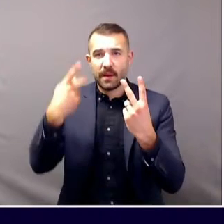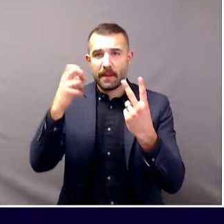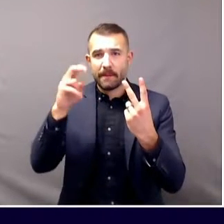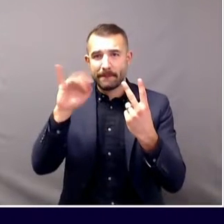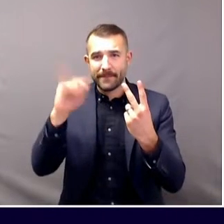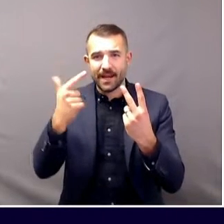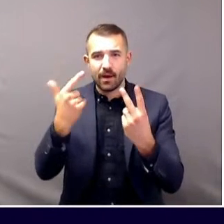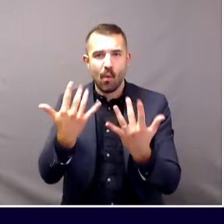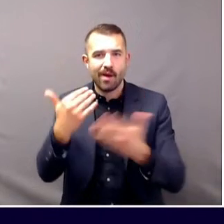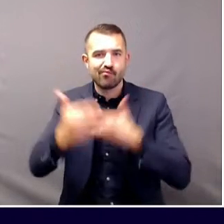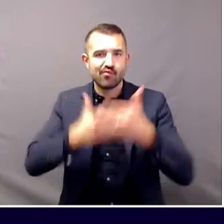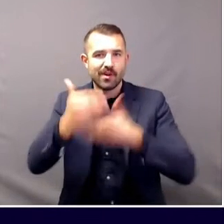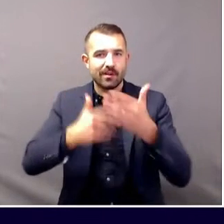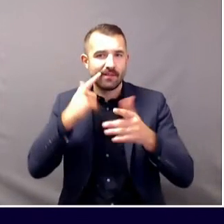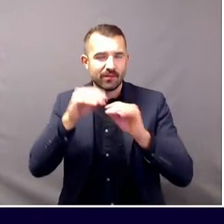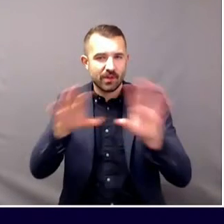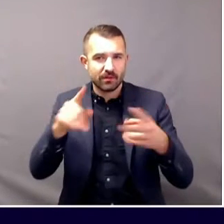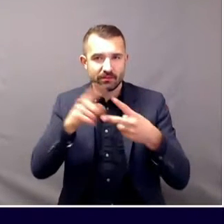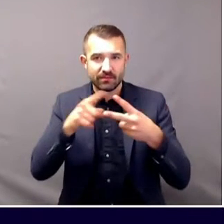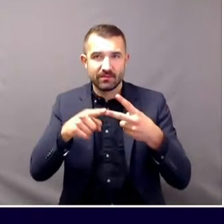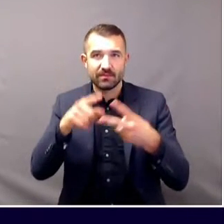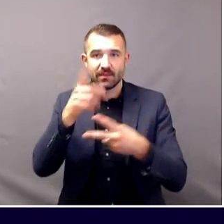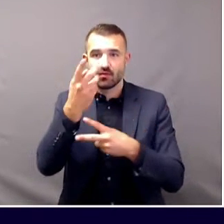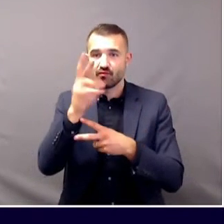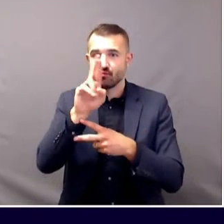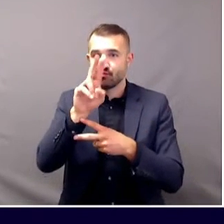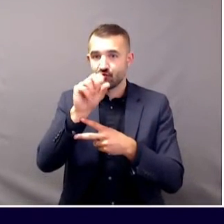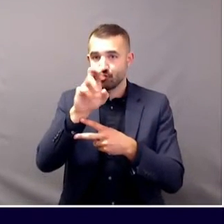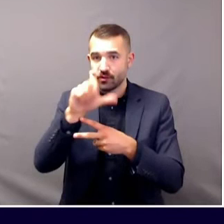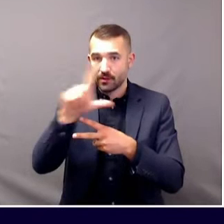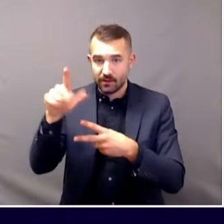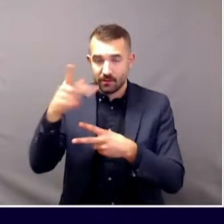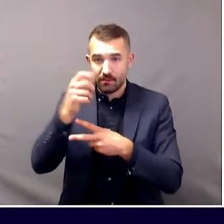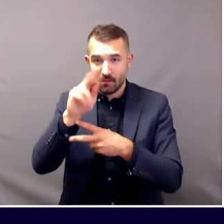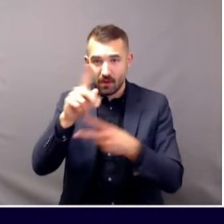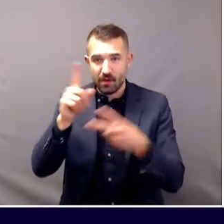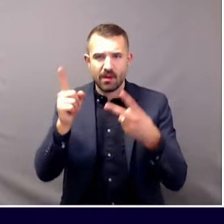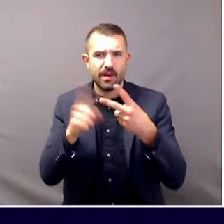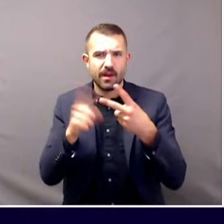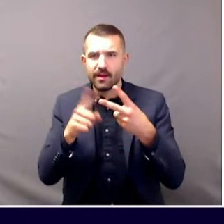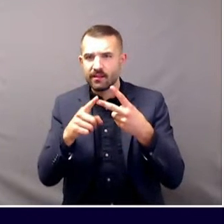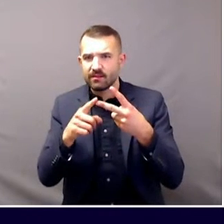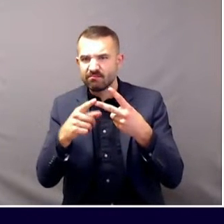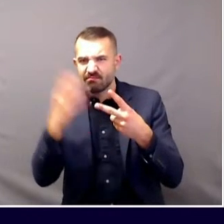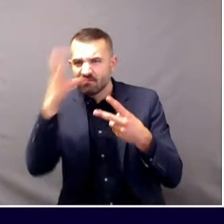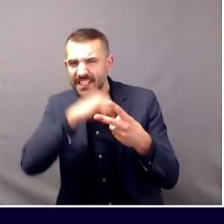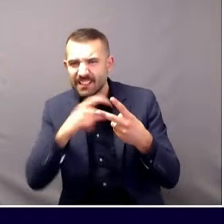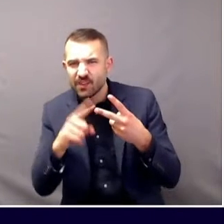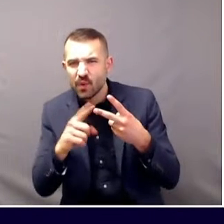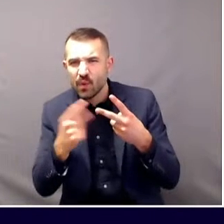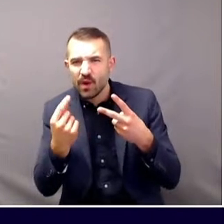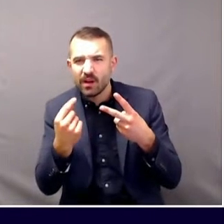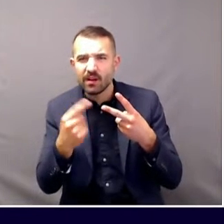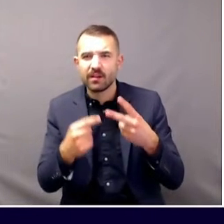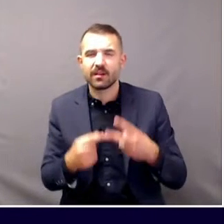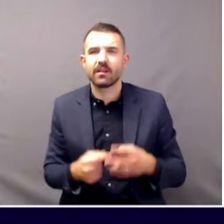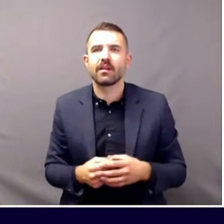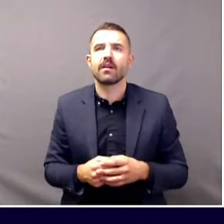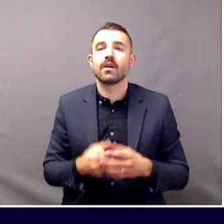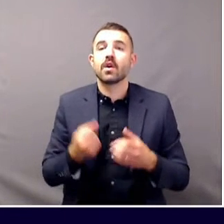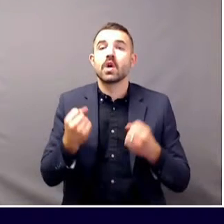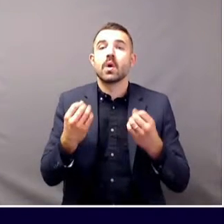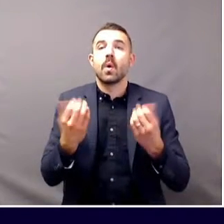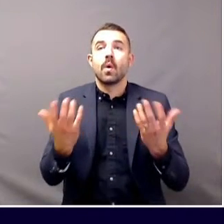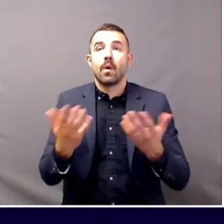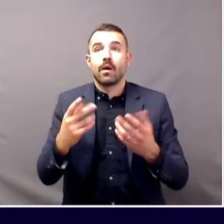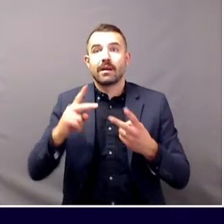another one that you were going to talk about, but do you have a sense of how many ongoing outbreaks you're dealing with now, kind of ballpark,